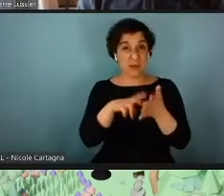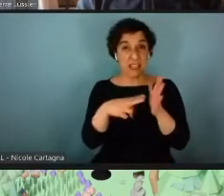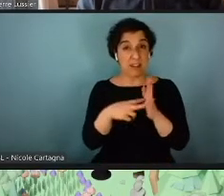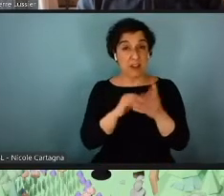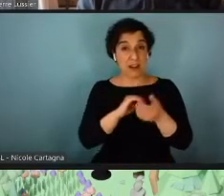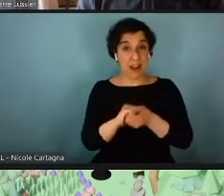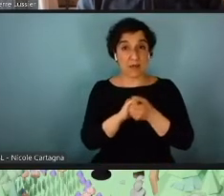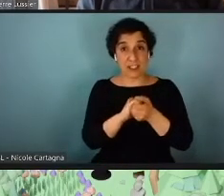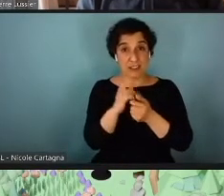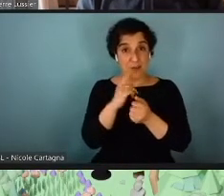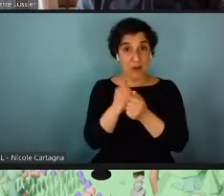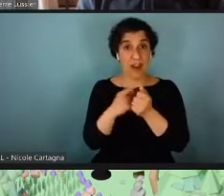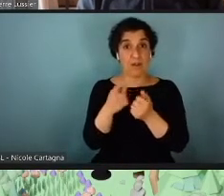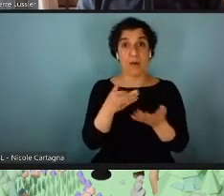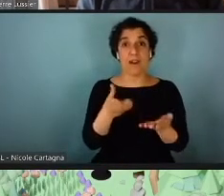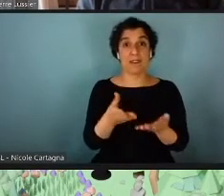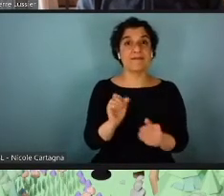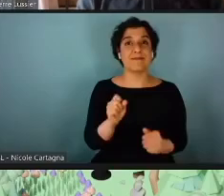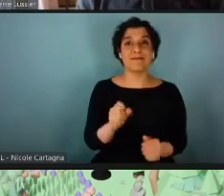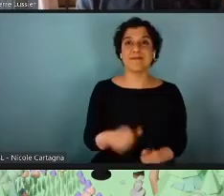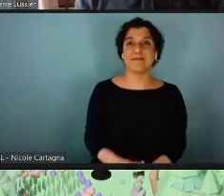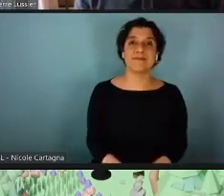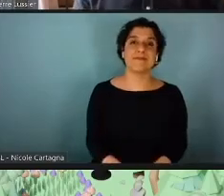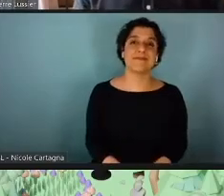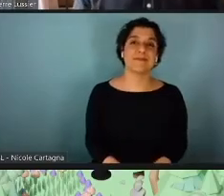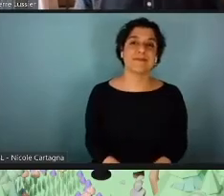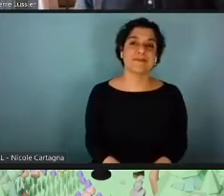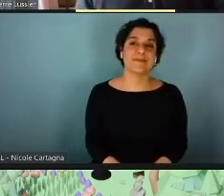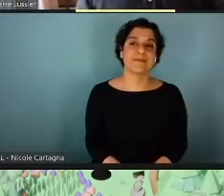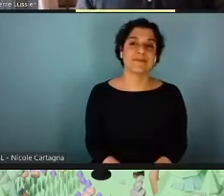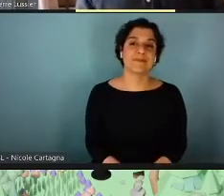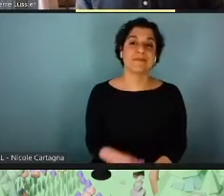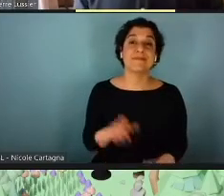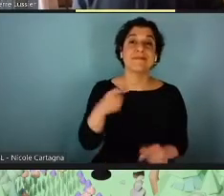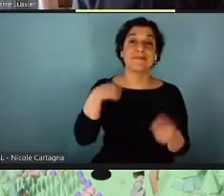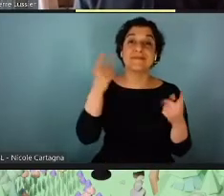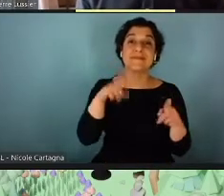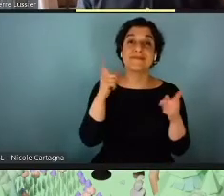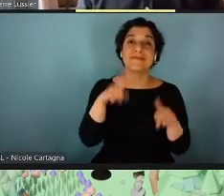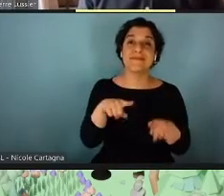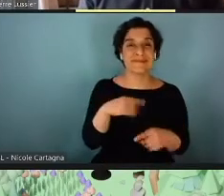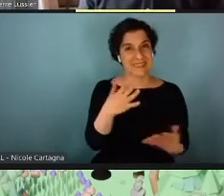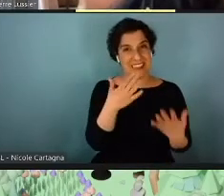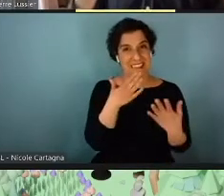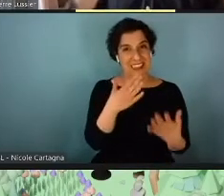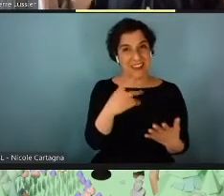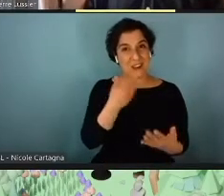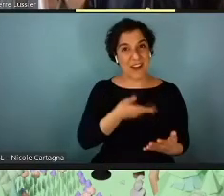table. Yeah. Agreed. Thank you for having me.